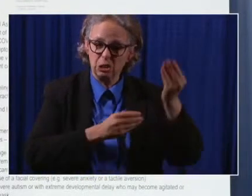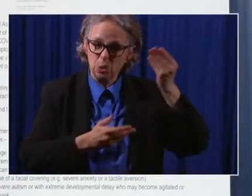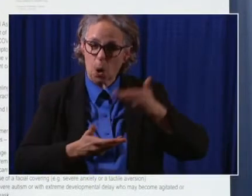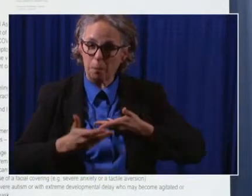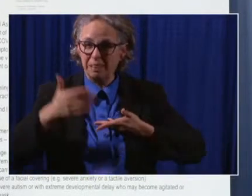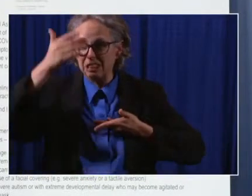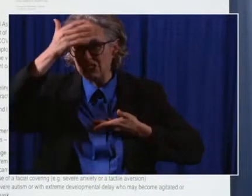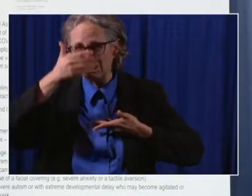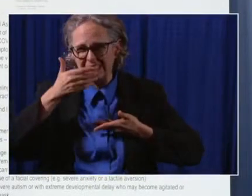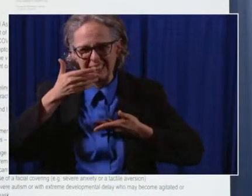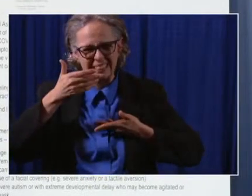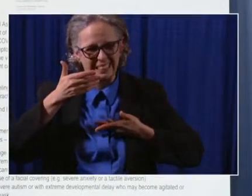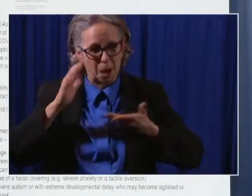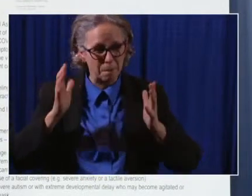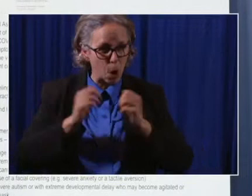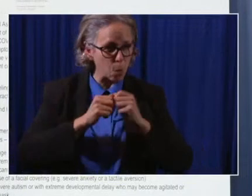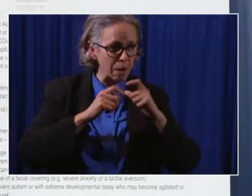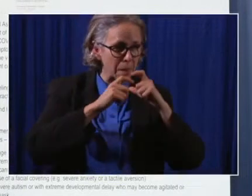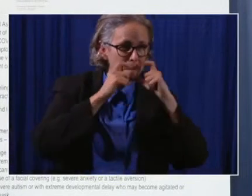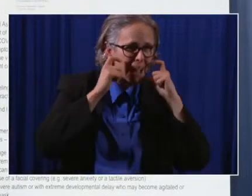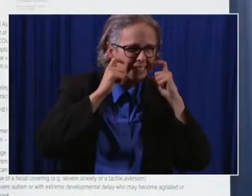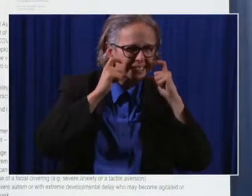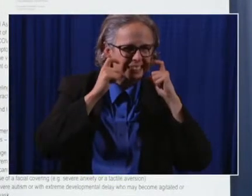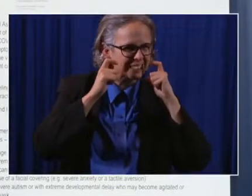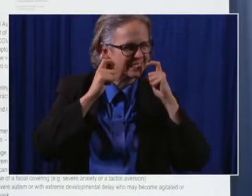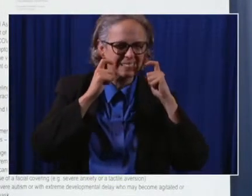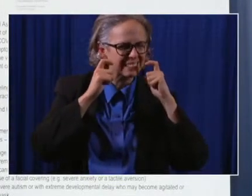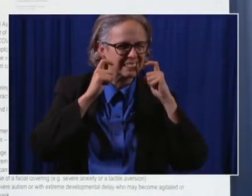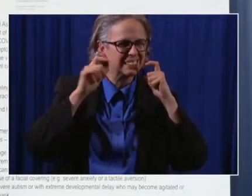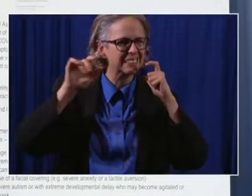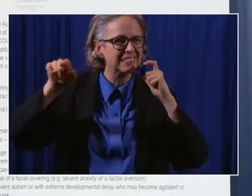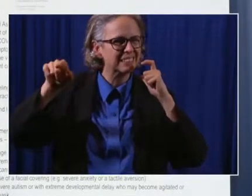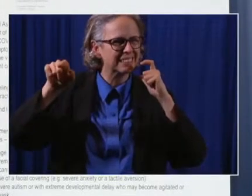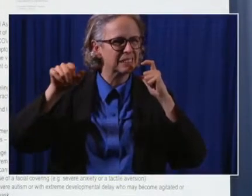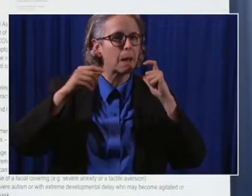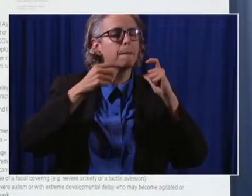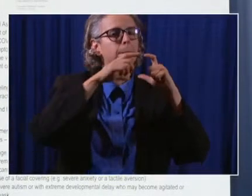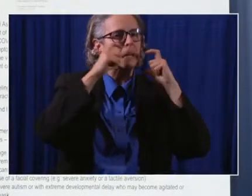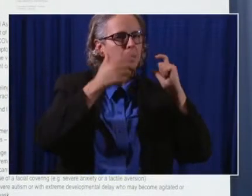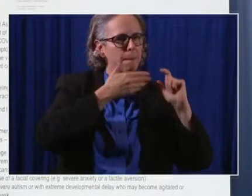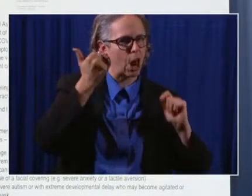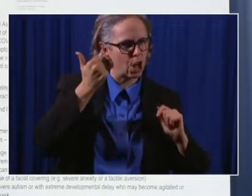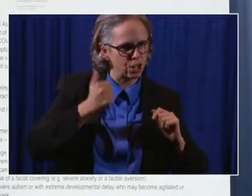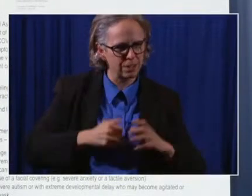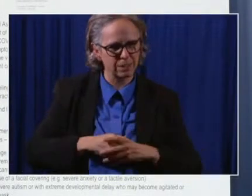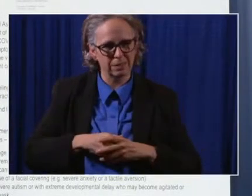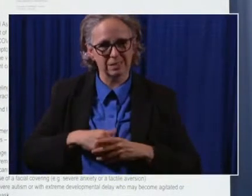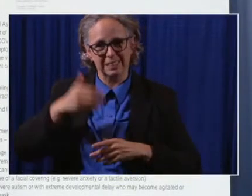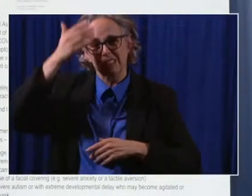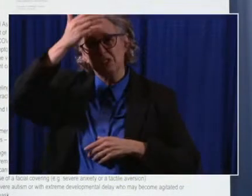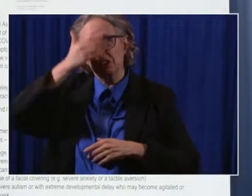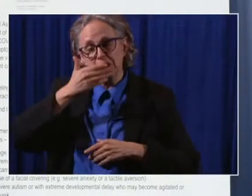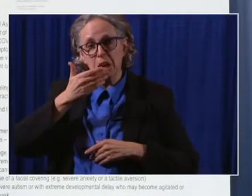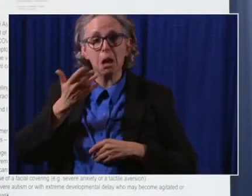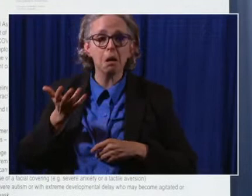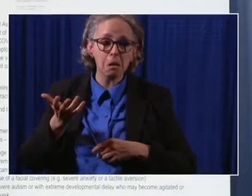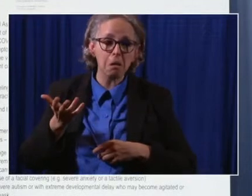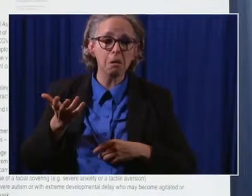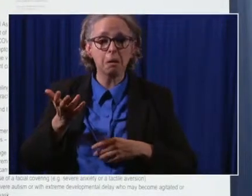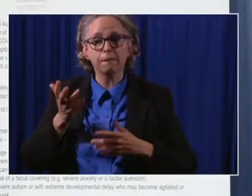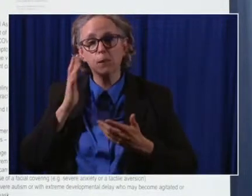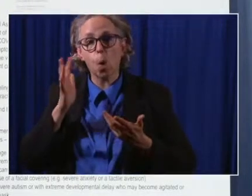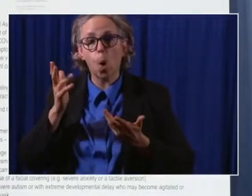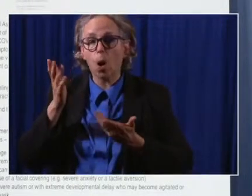mask, but a face shield, for some people may be what is the most appropriate. Again, not